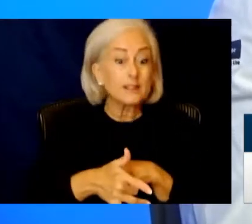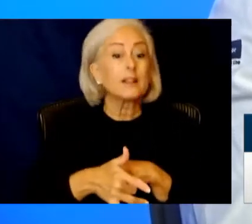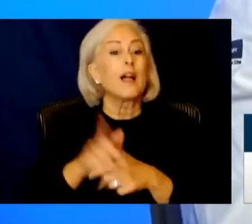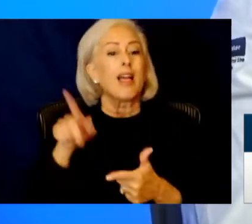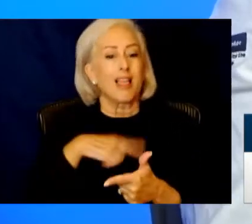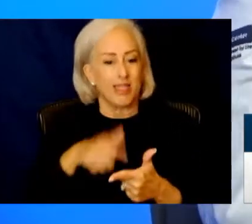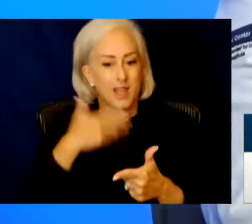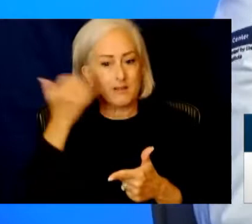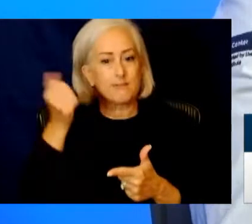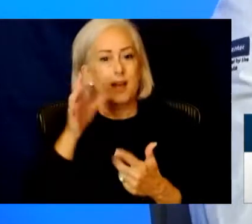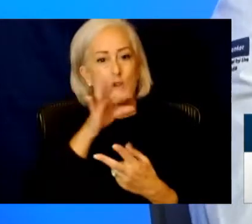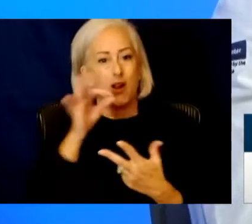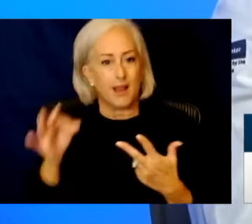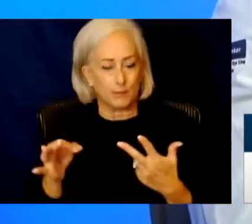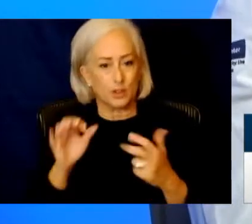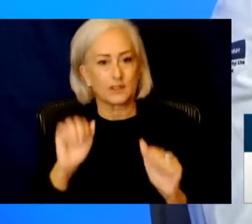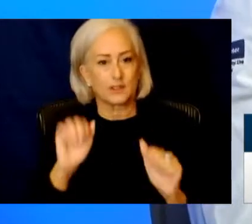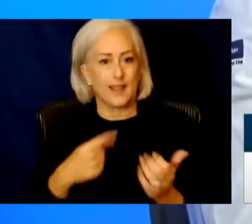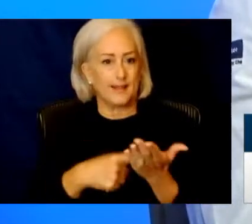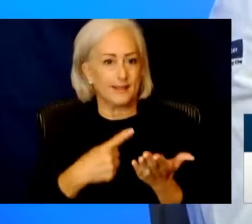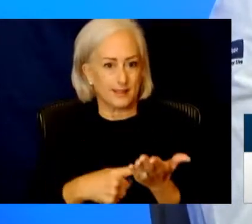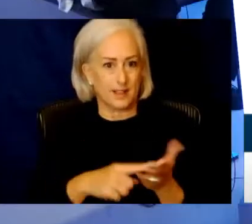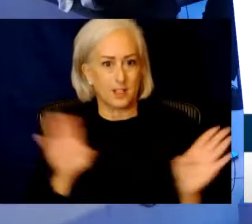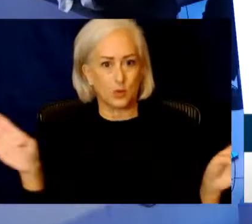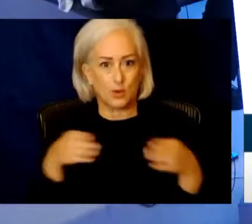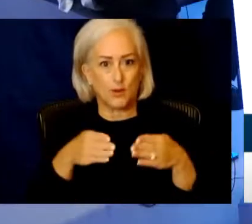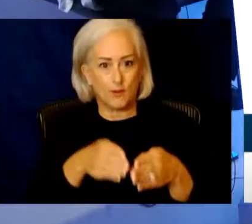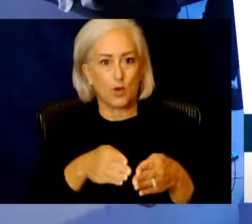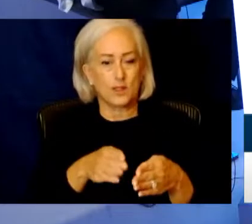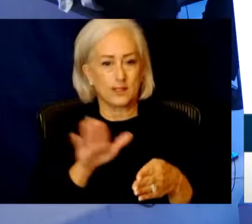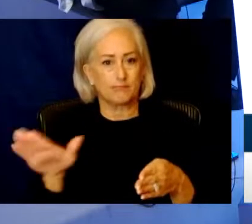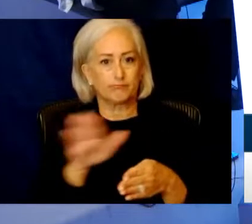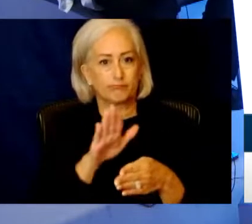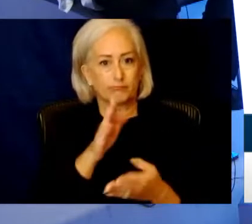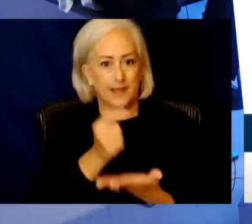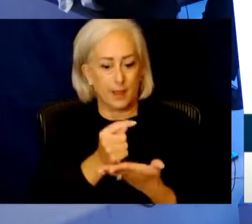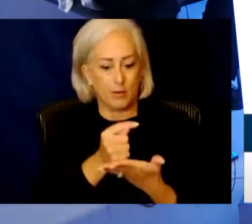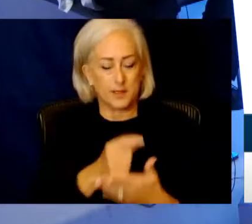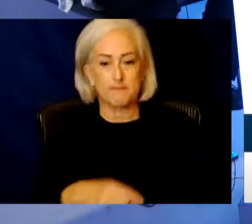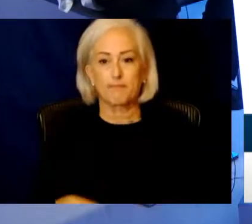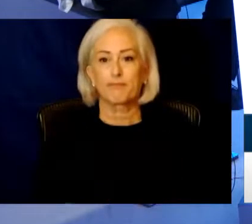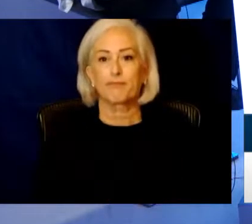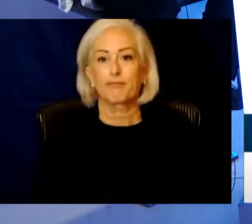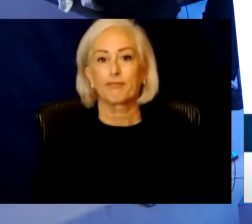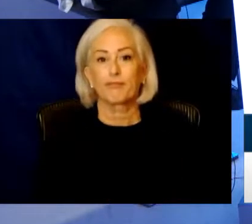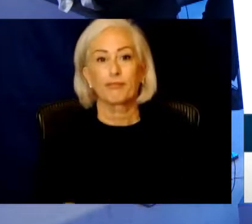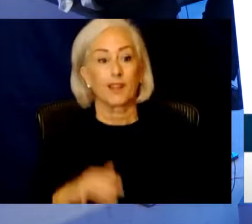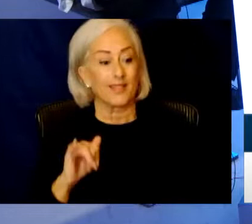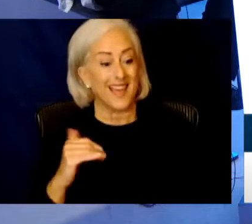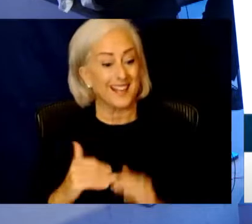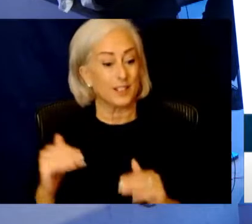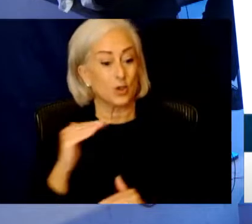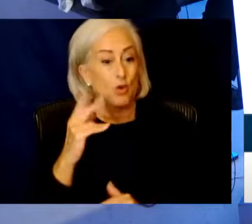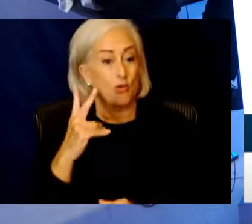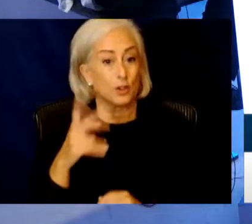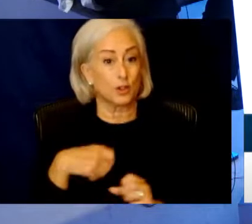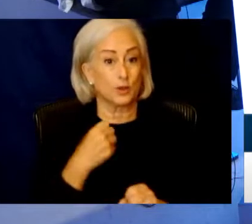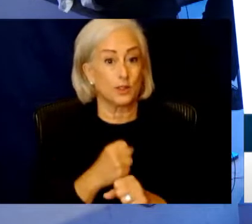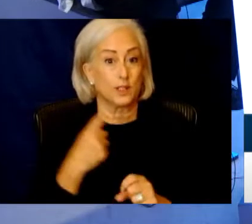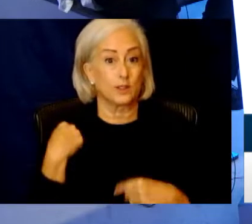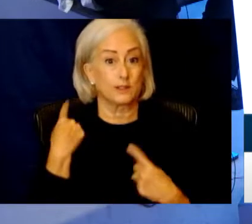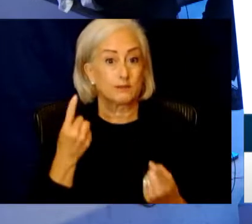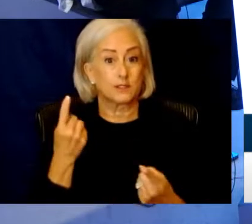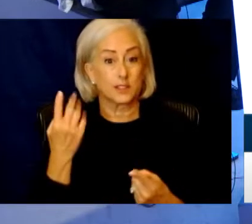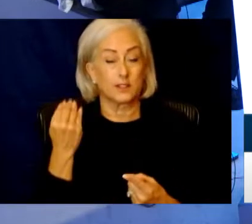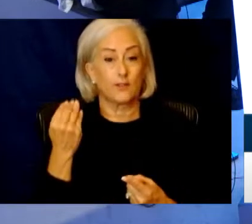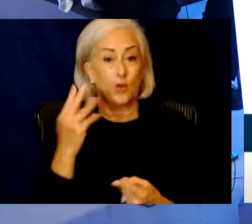discuss when tailoring their therapy. So it's been more than 2 years since these 14 patients who are